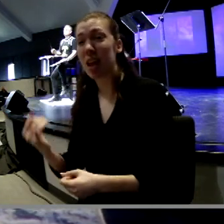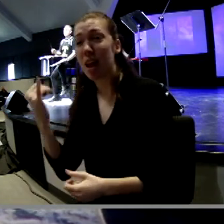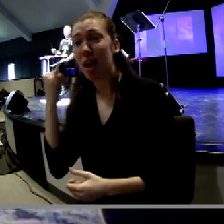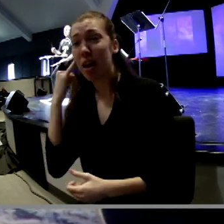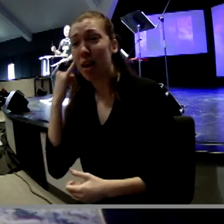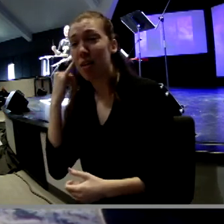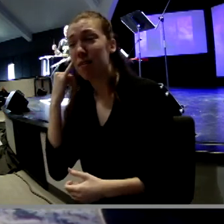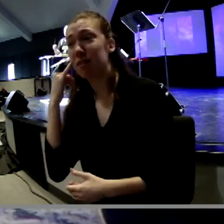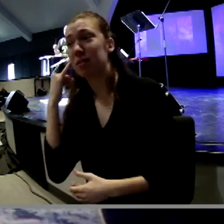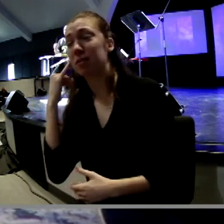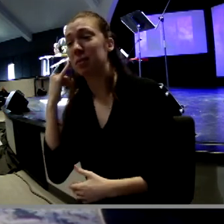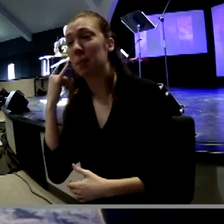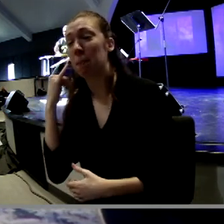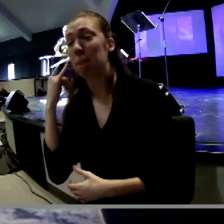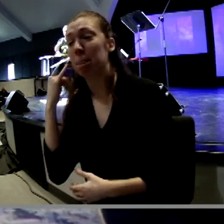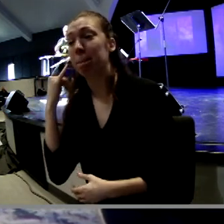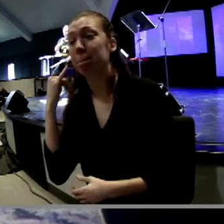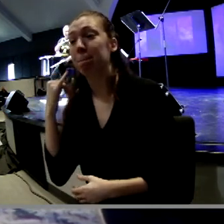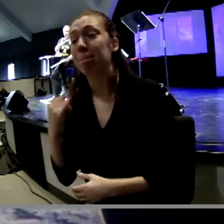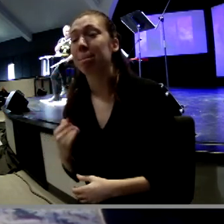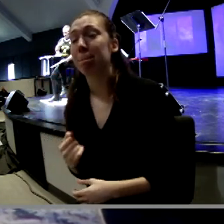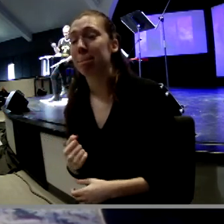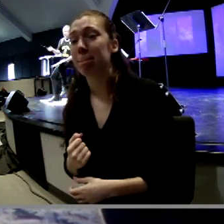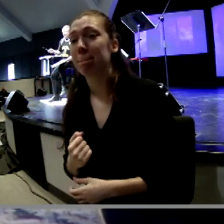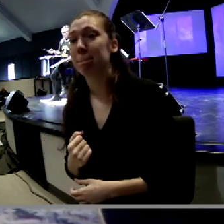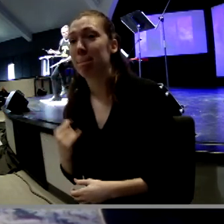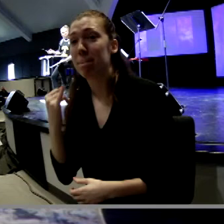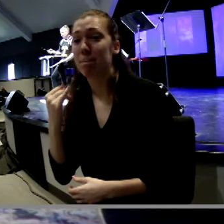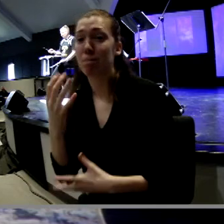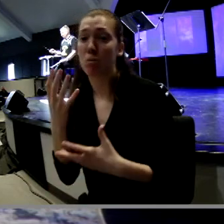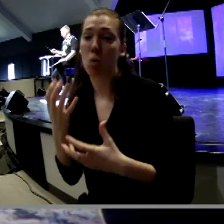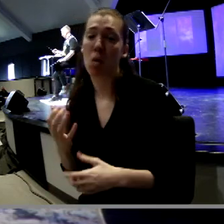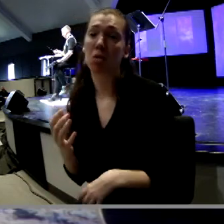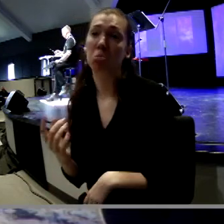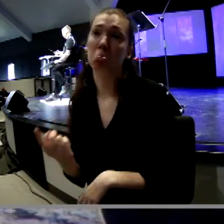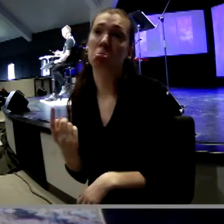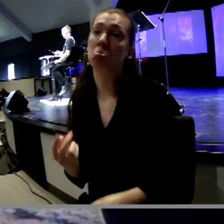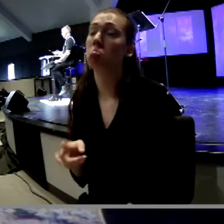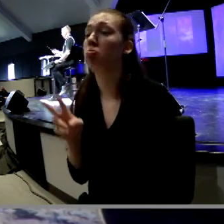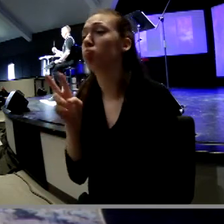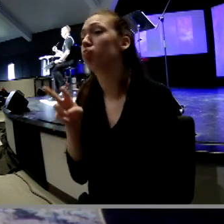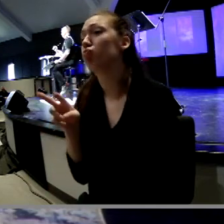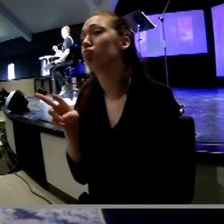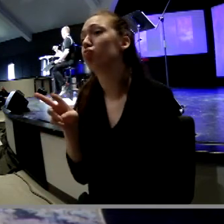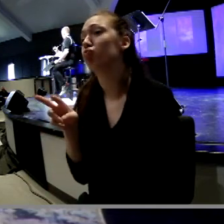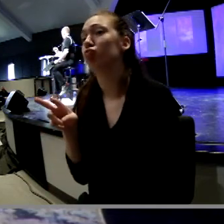to just sit on the sideline,